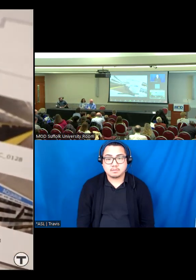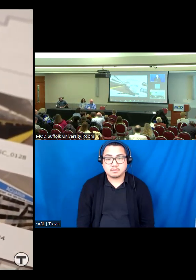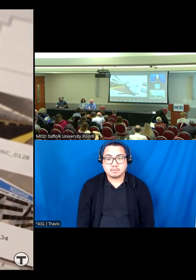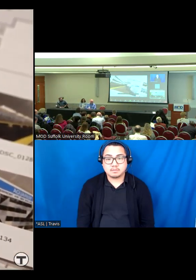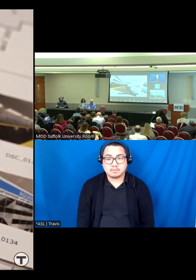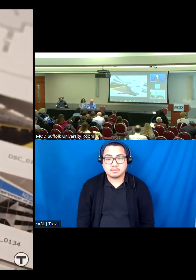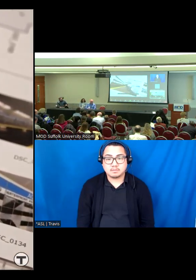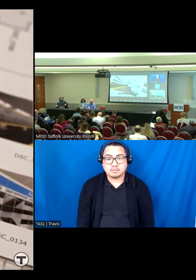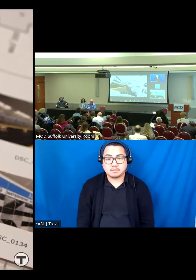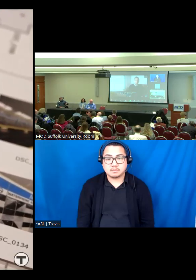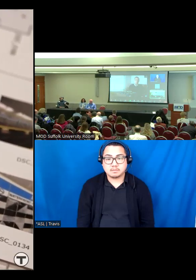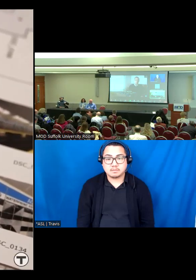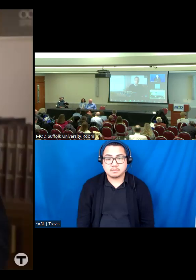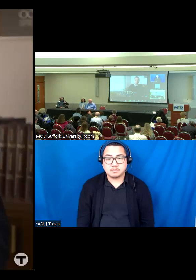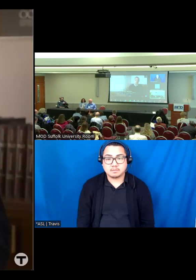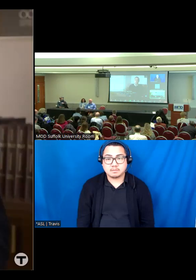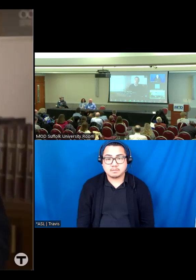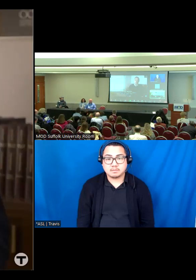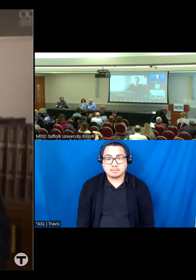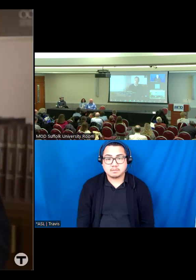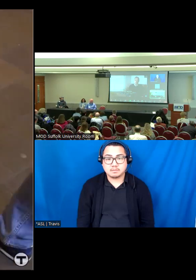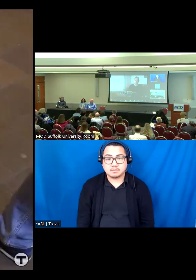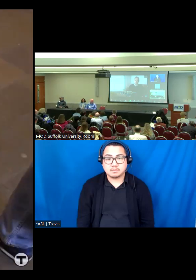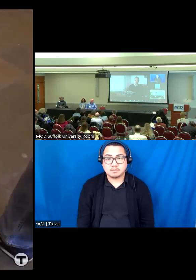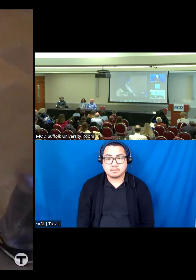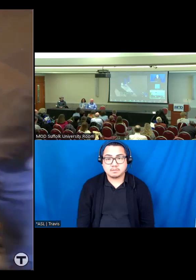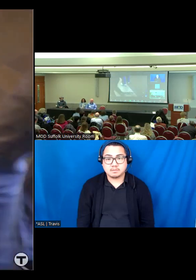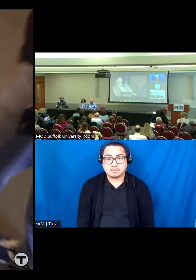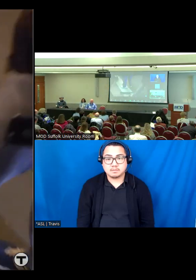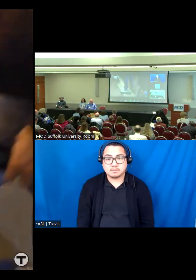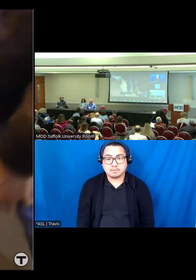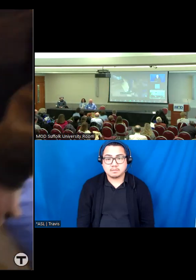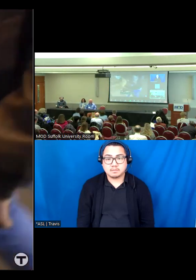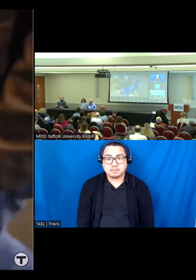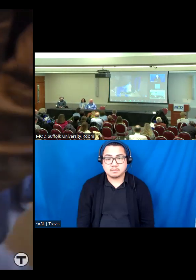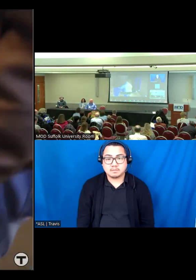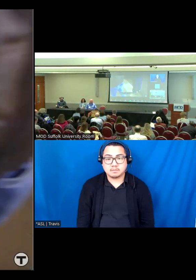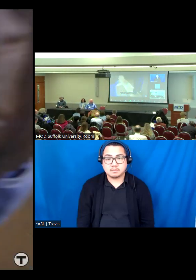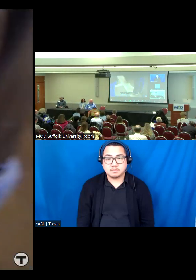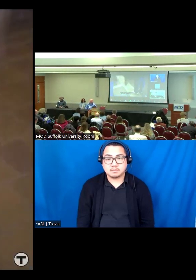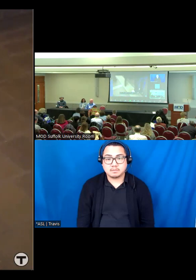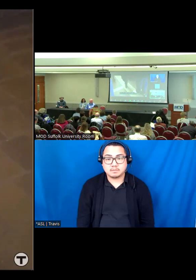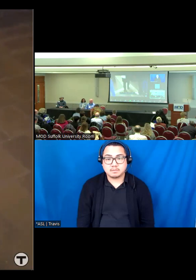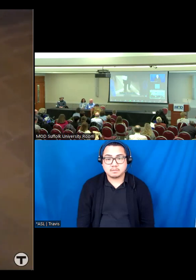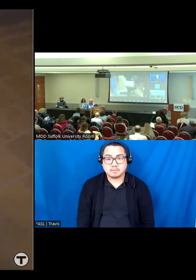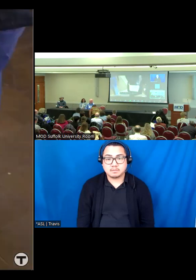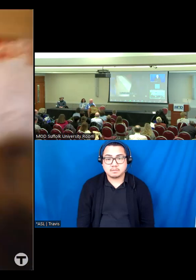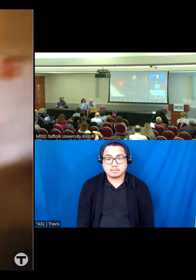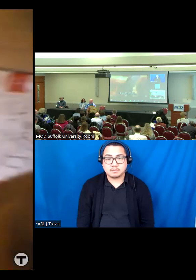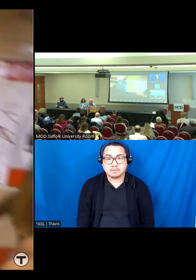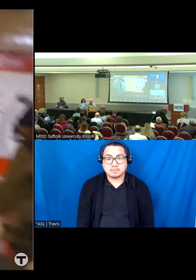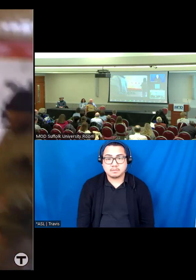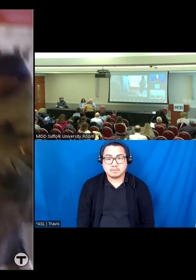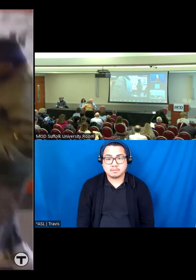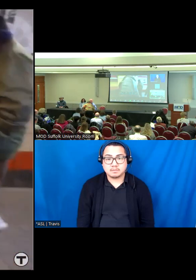hostile relationship. They were really angry that we sued them. I had very little experience with what it was like for the person with